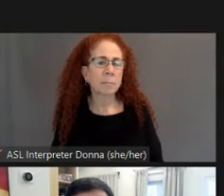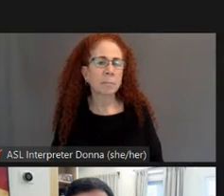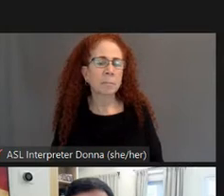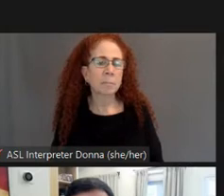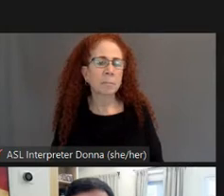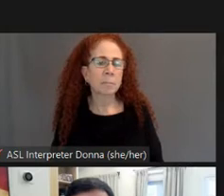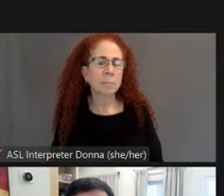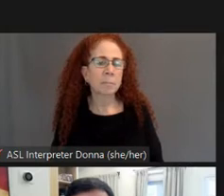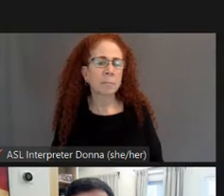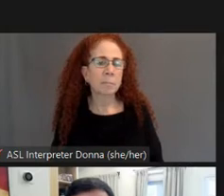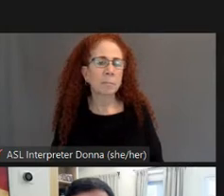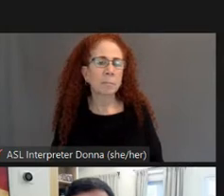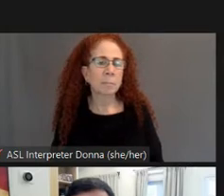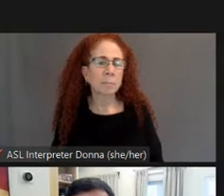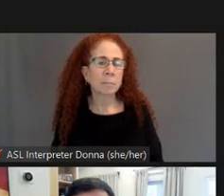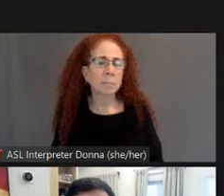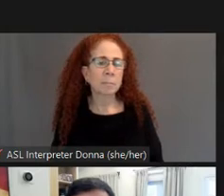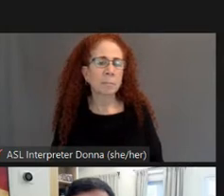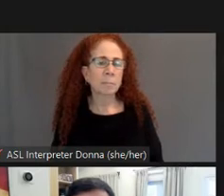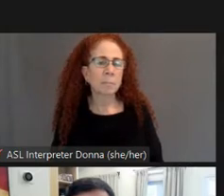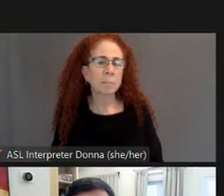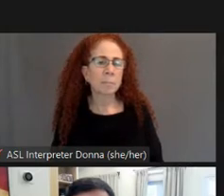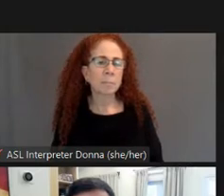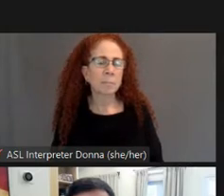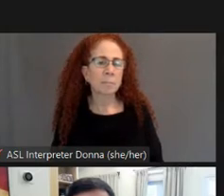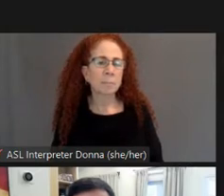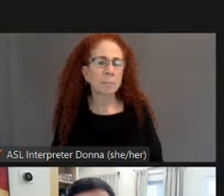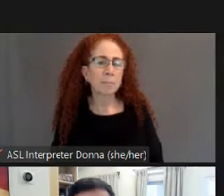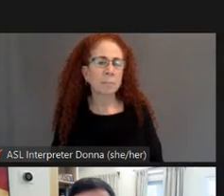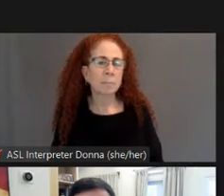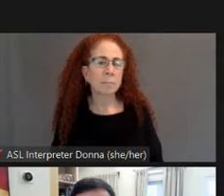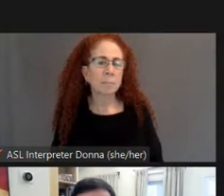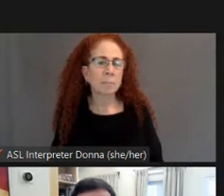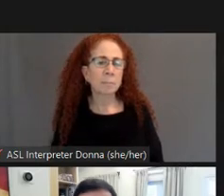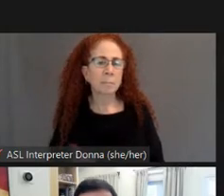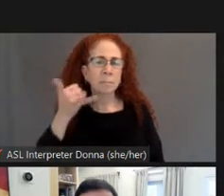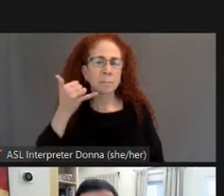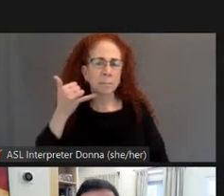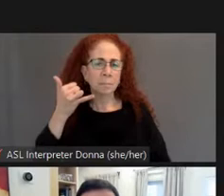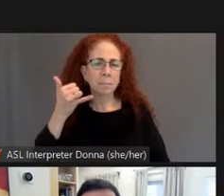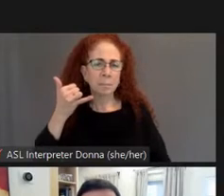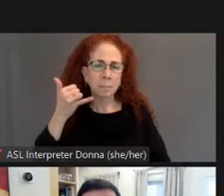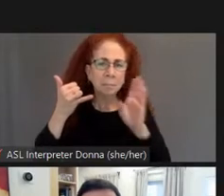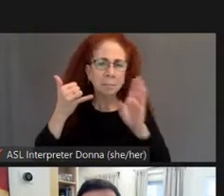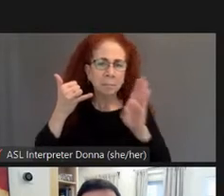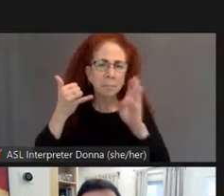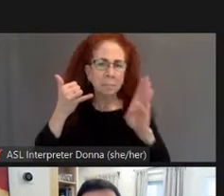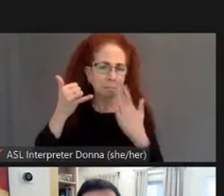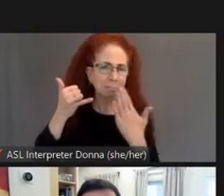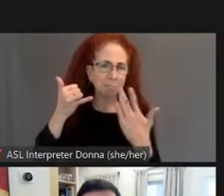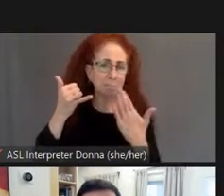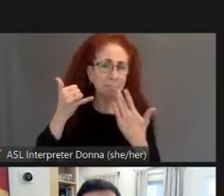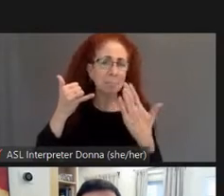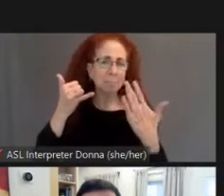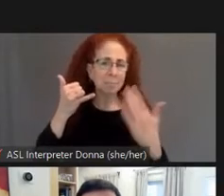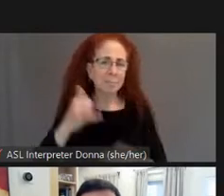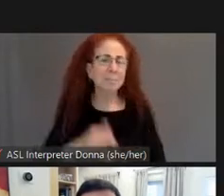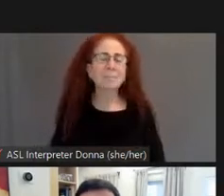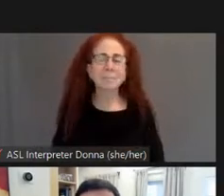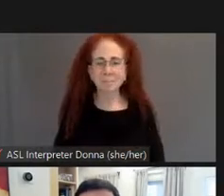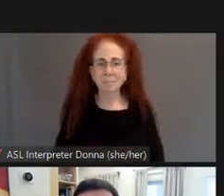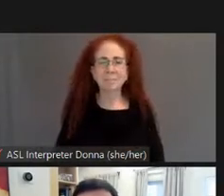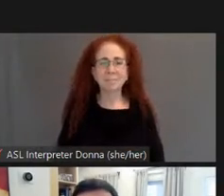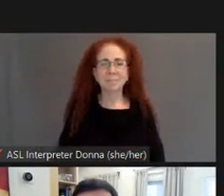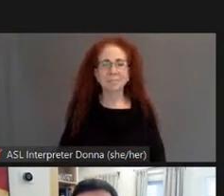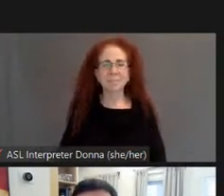Schmidt. 08, pas 07. Allô? C'est ridicule. Rainbow